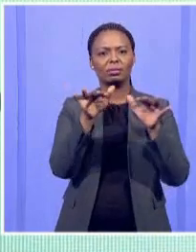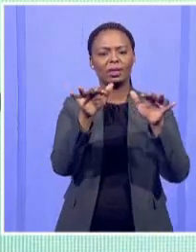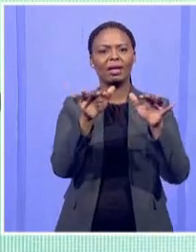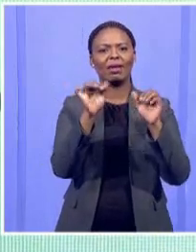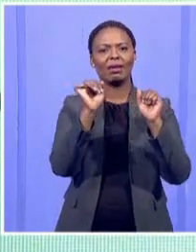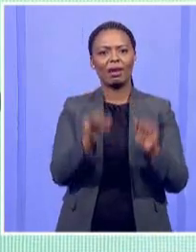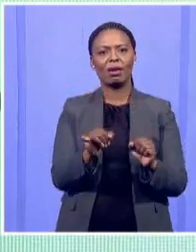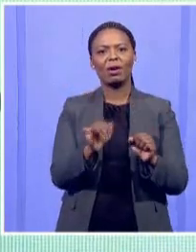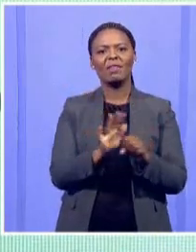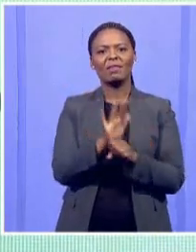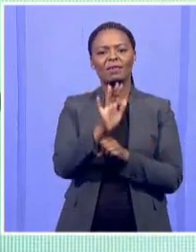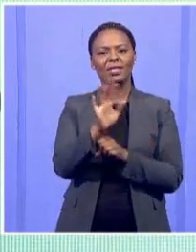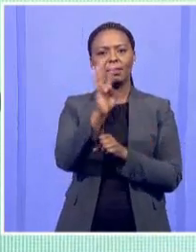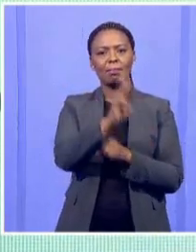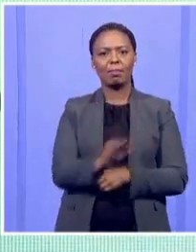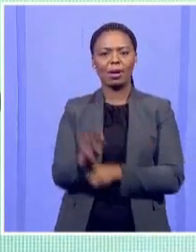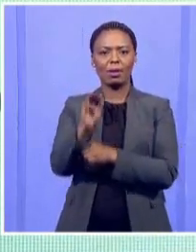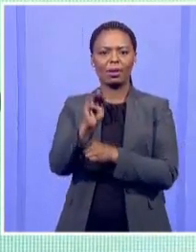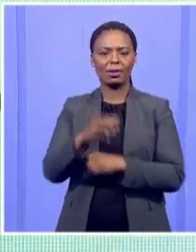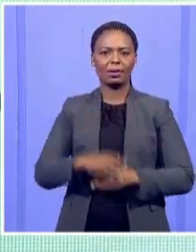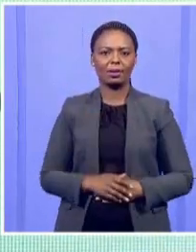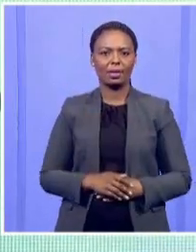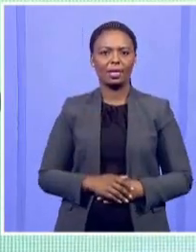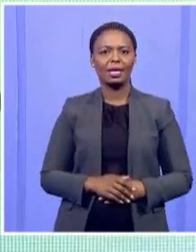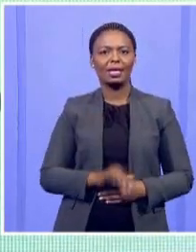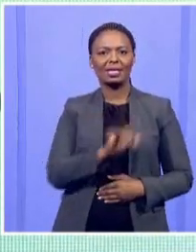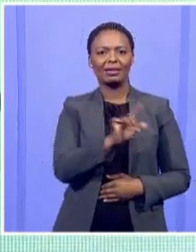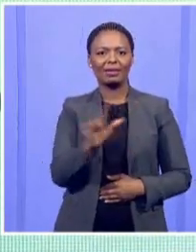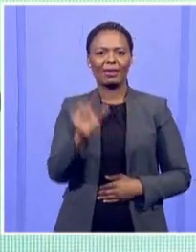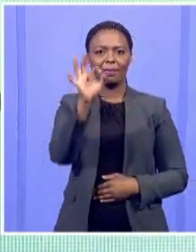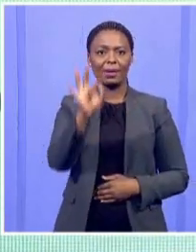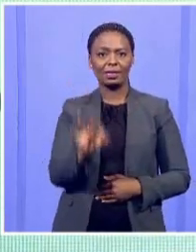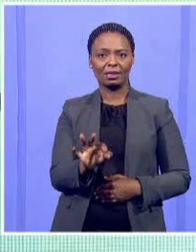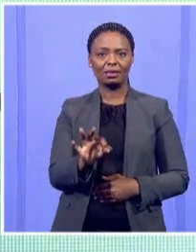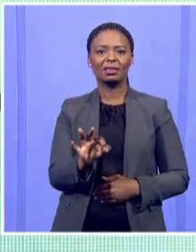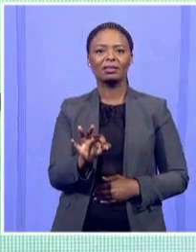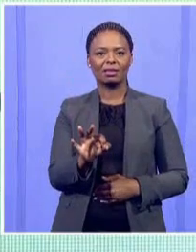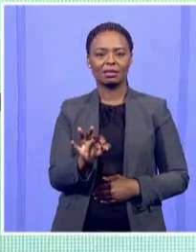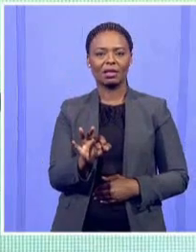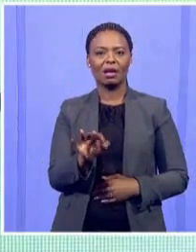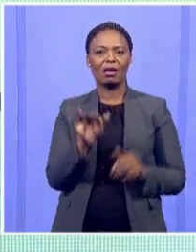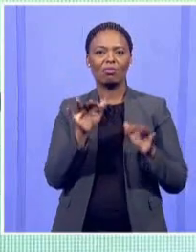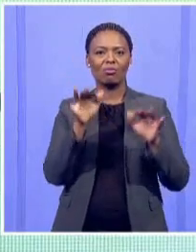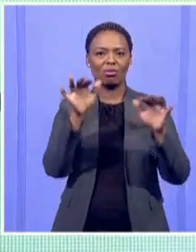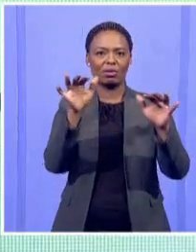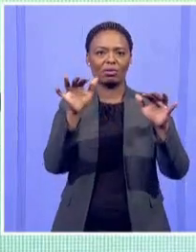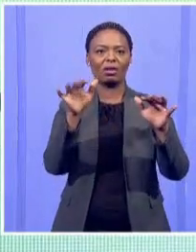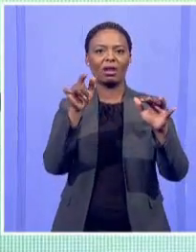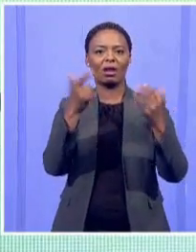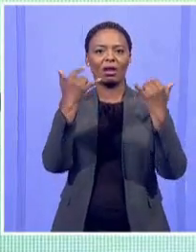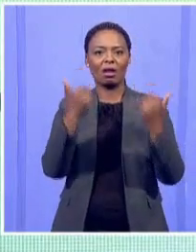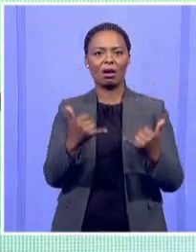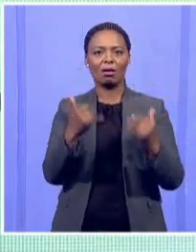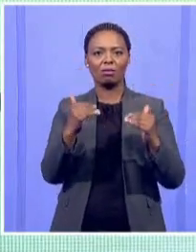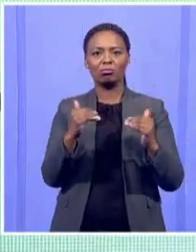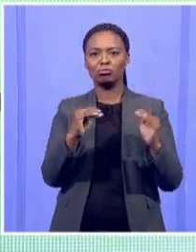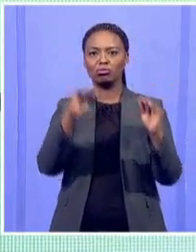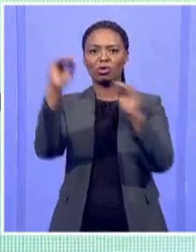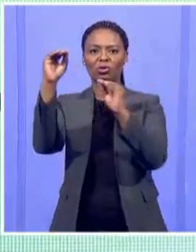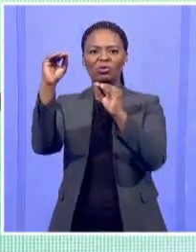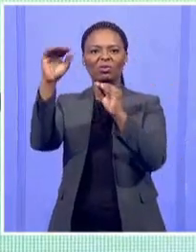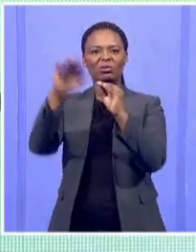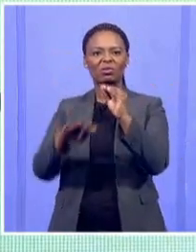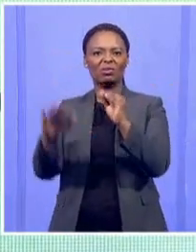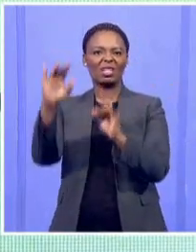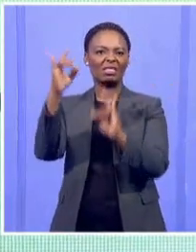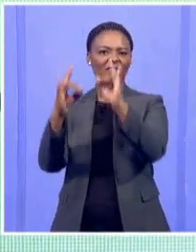million. And about 77% of that population will have moved into the cities. In fact, we